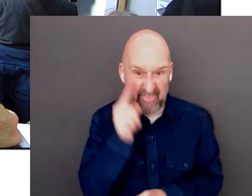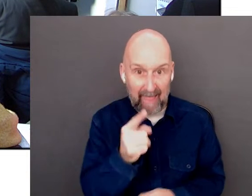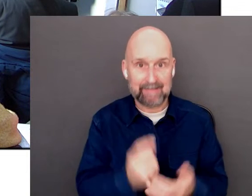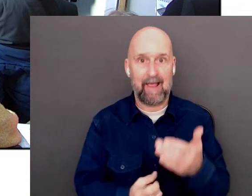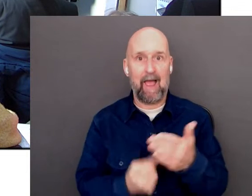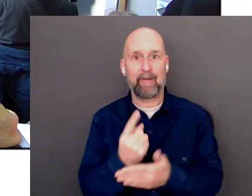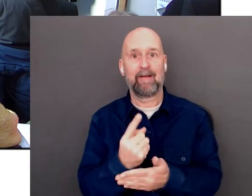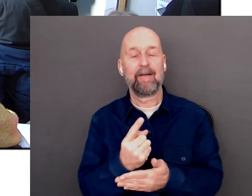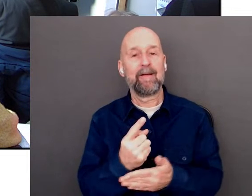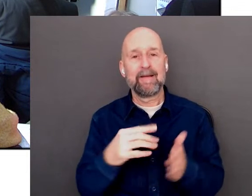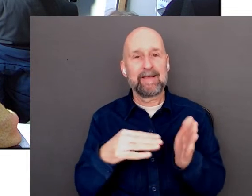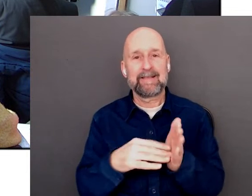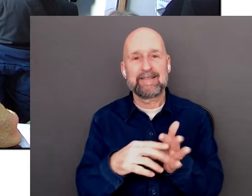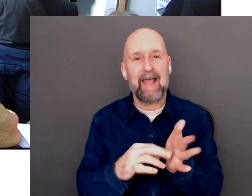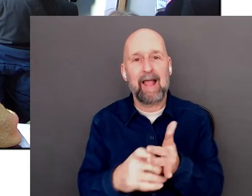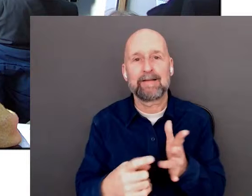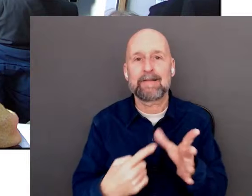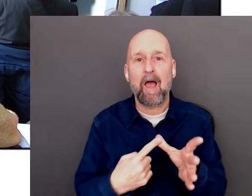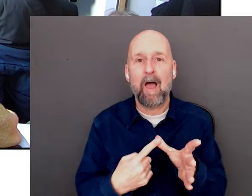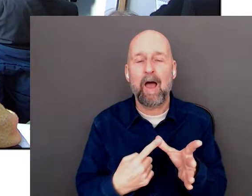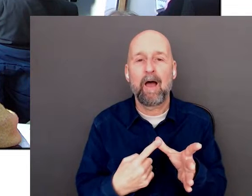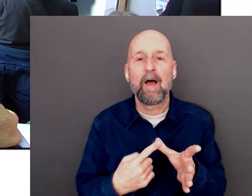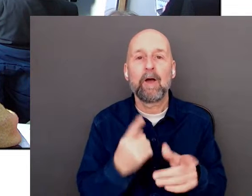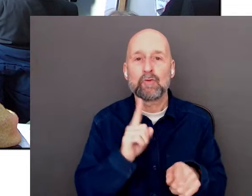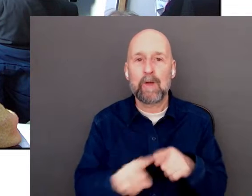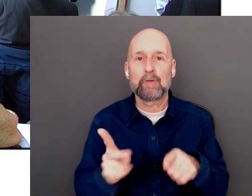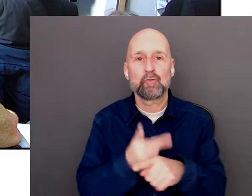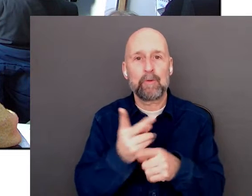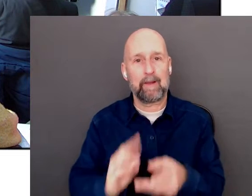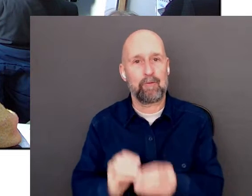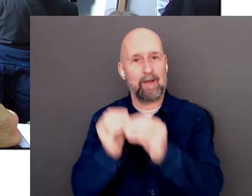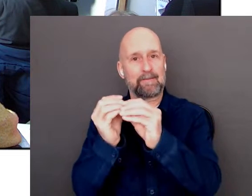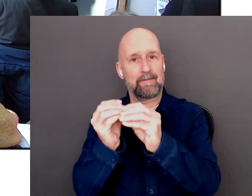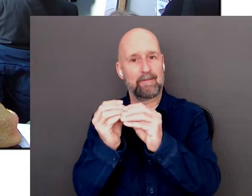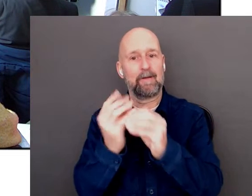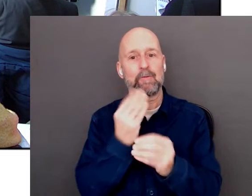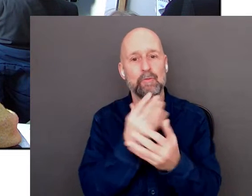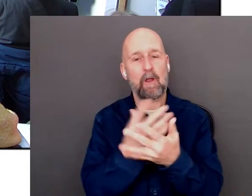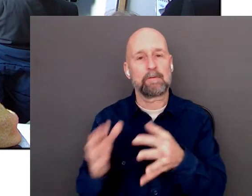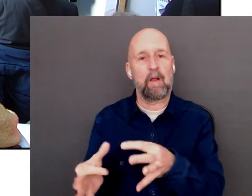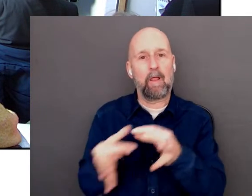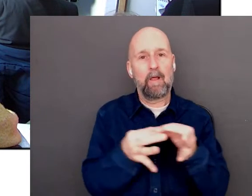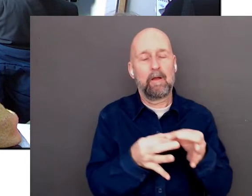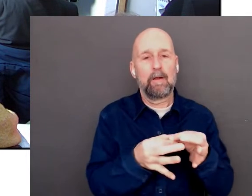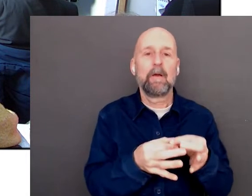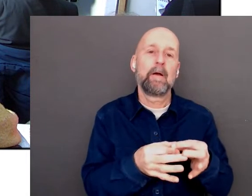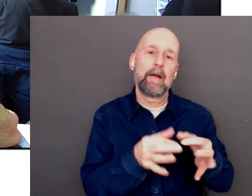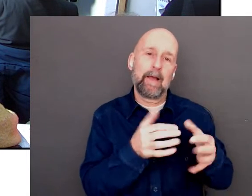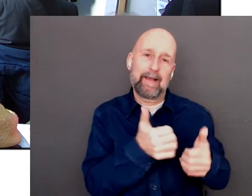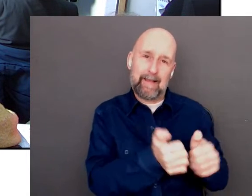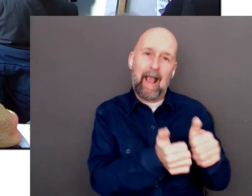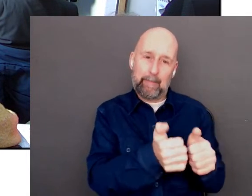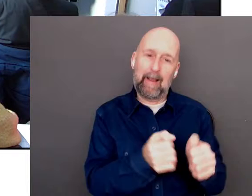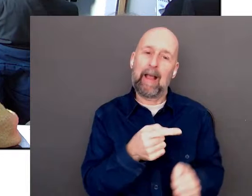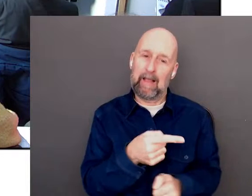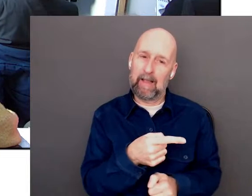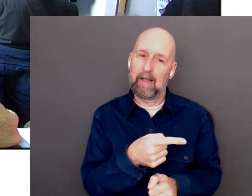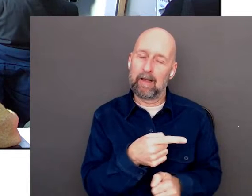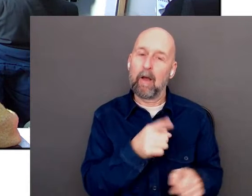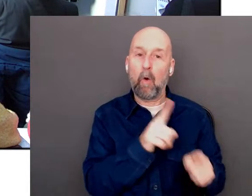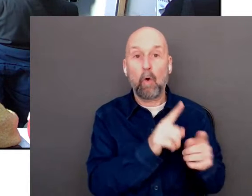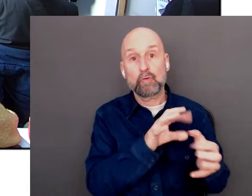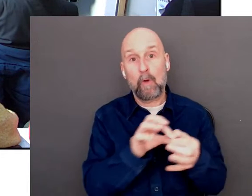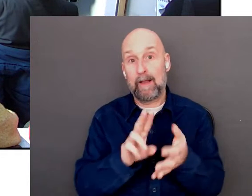Zelda, and and try to reproduce it. So we use a lot of reference, I think, from gaming, but also from nature.